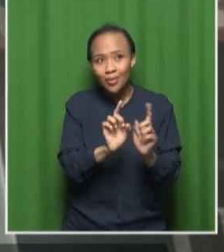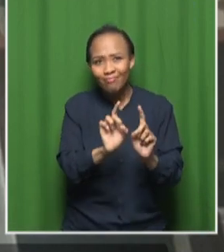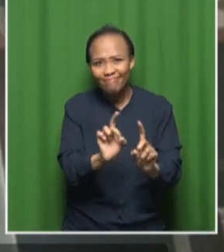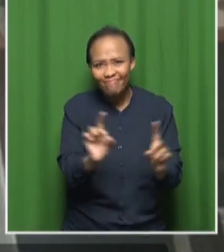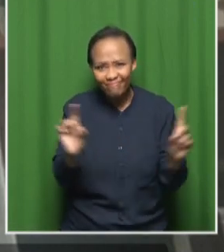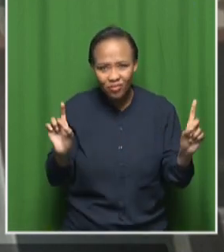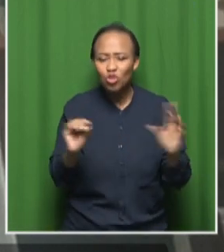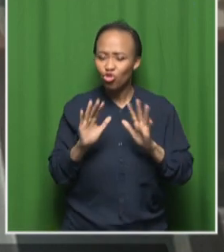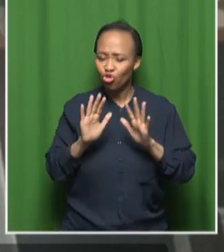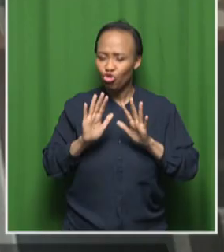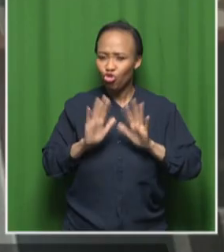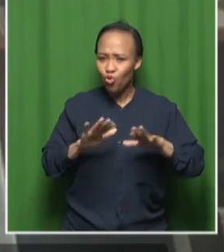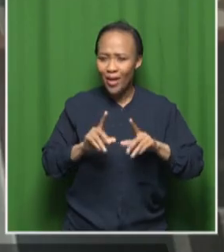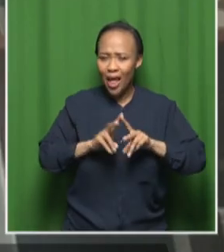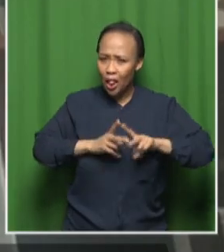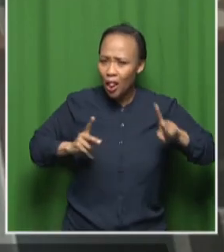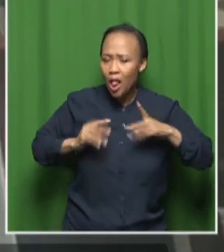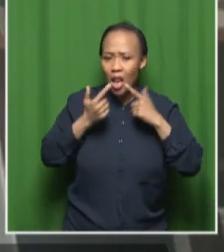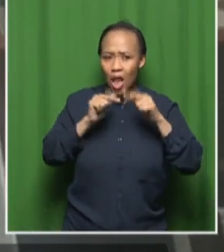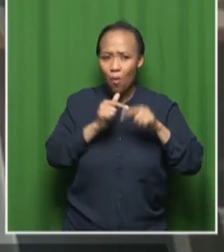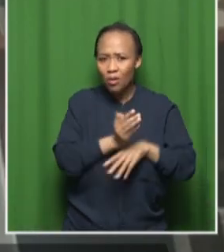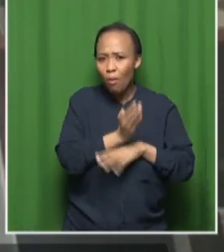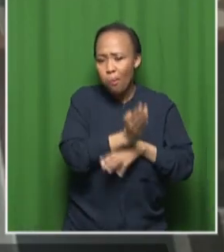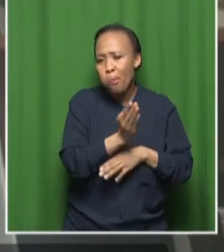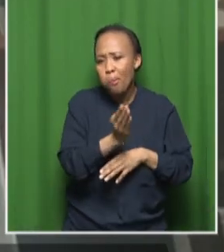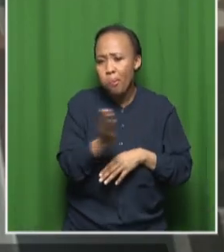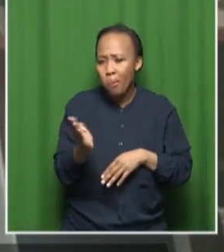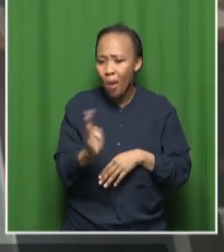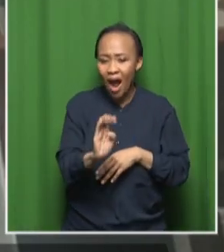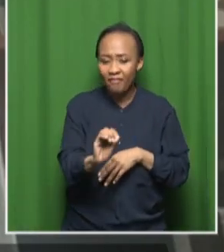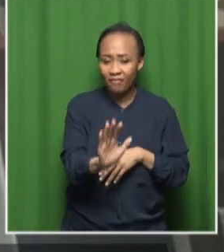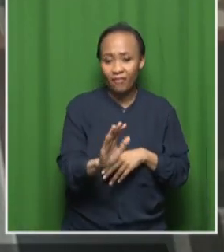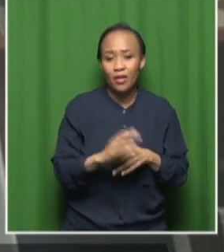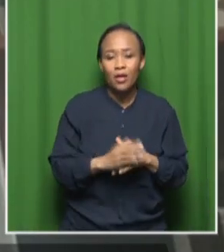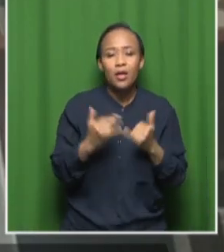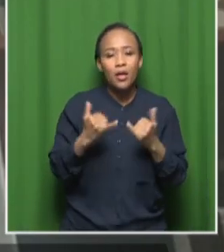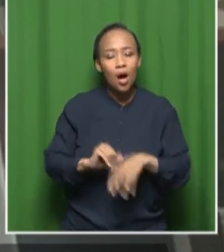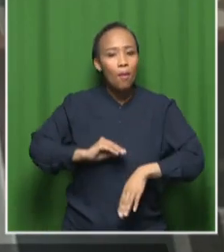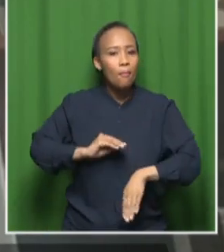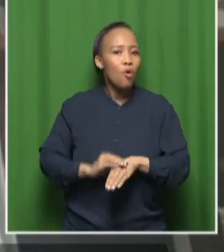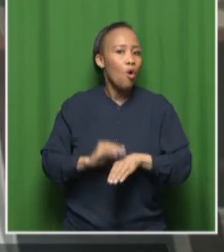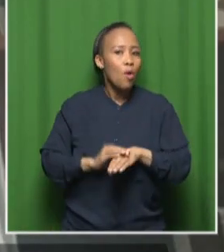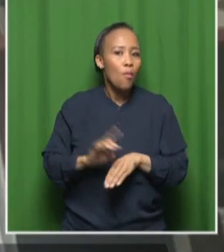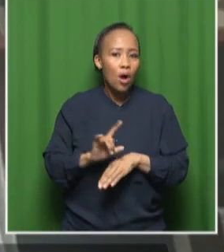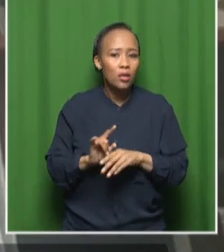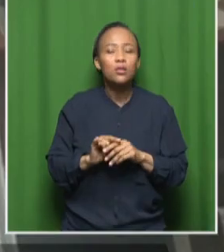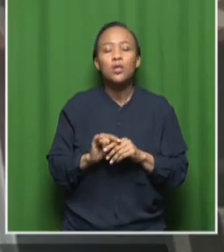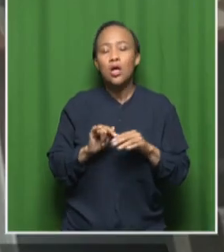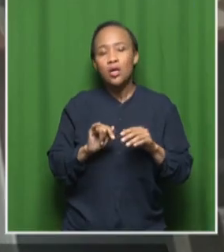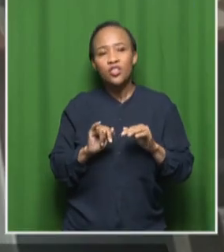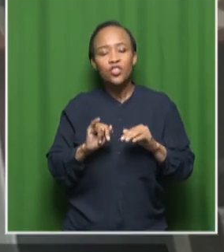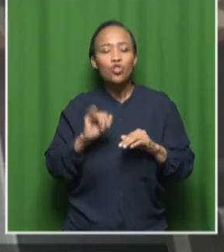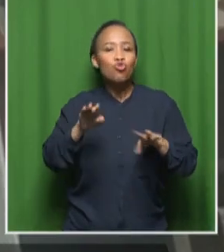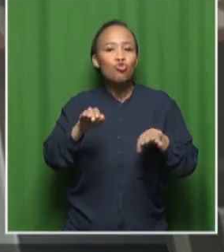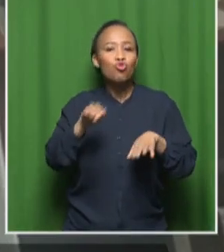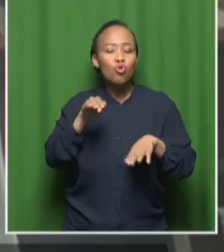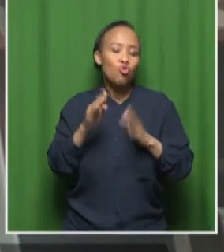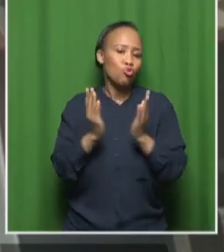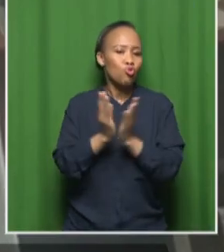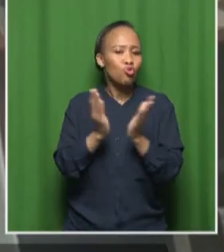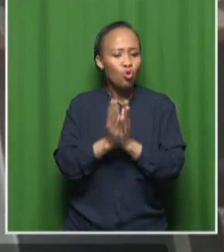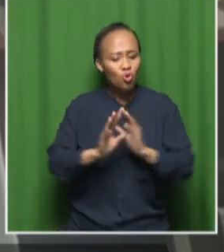children. So the problem is not just how do we teach in a Zulu school. The problem is how do we